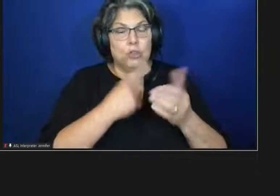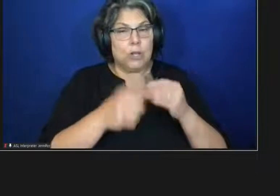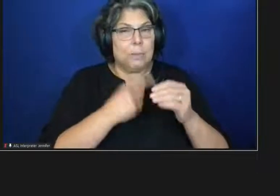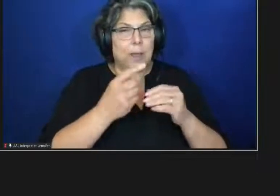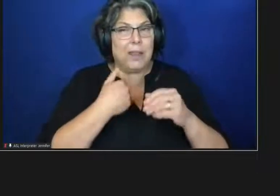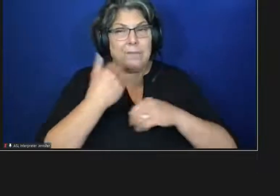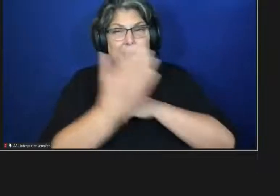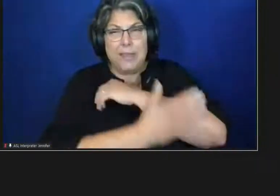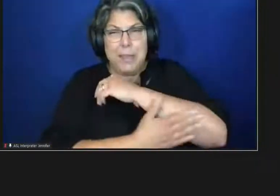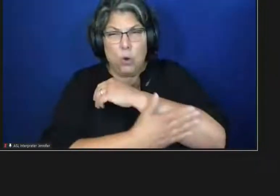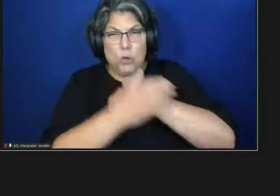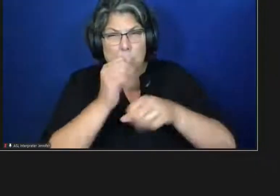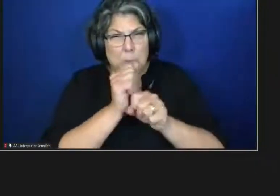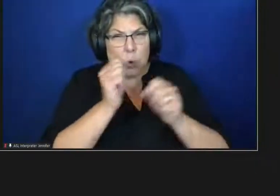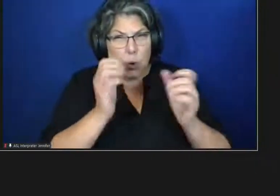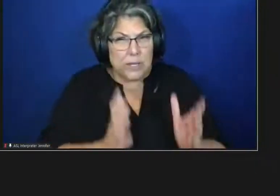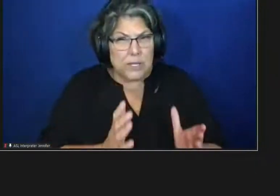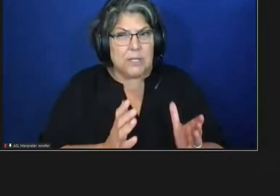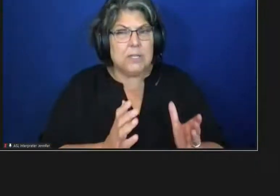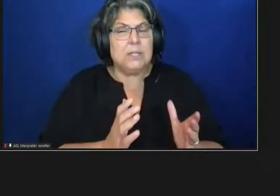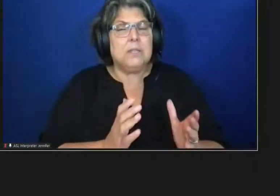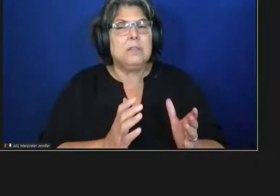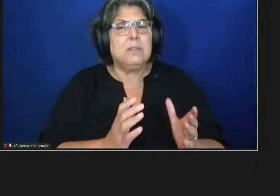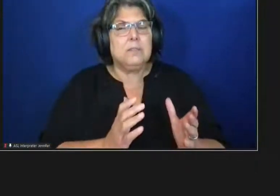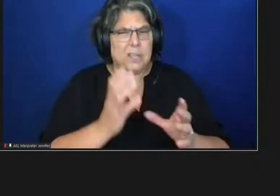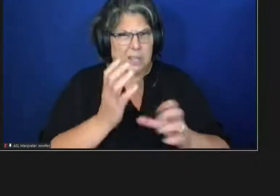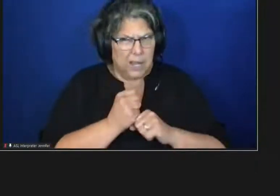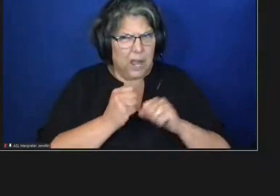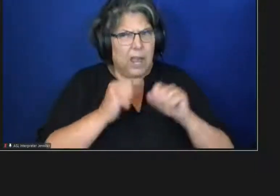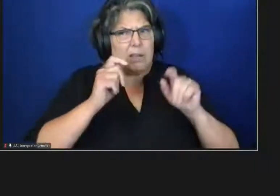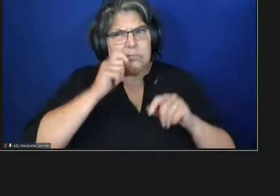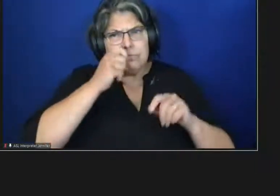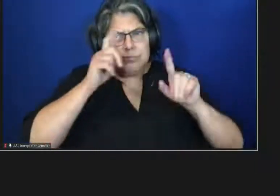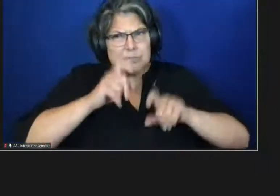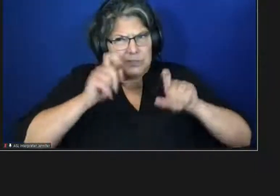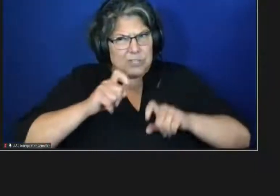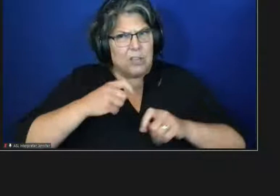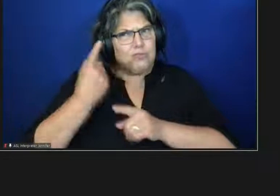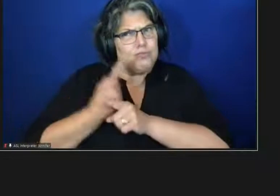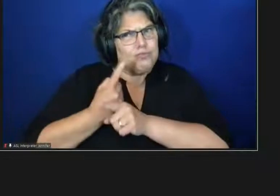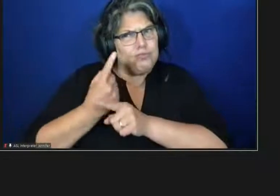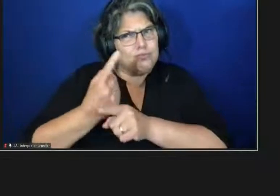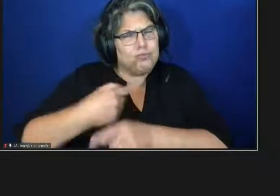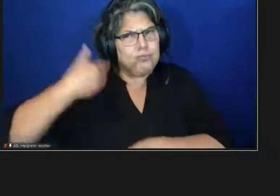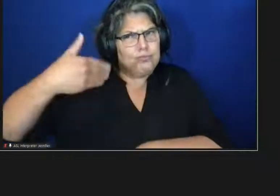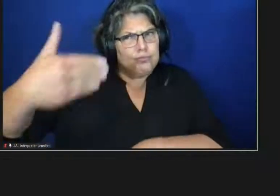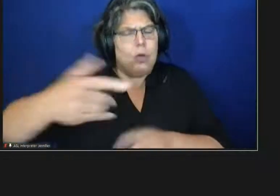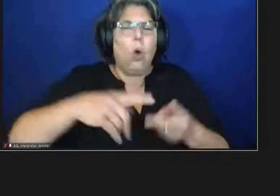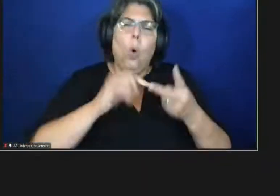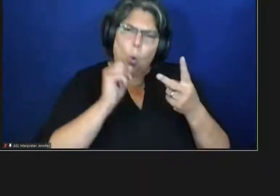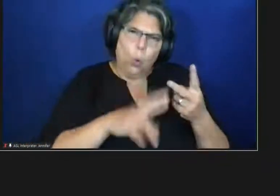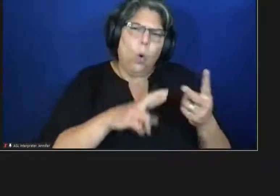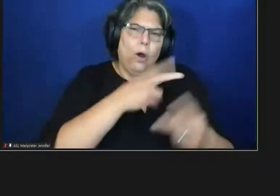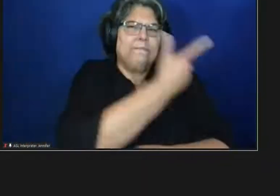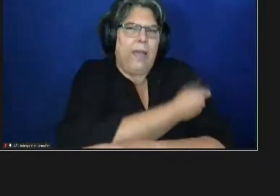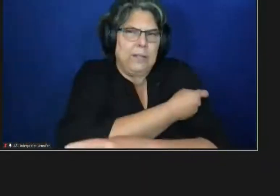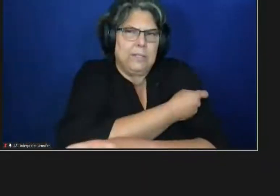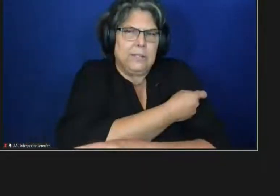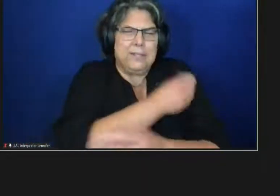county employees be doing regular testing or be vaccinated, or some of those things that I think are still yet